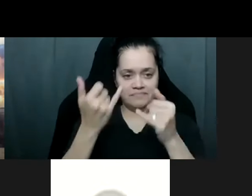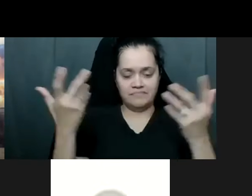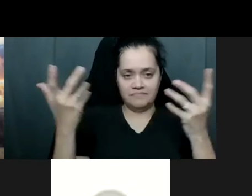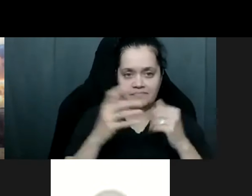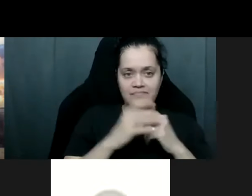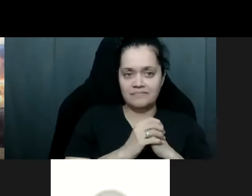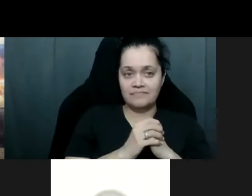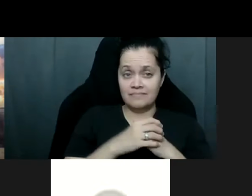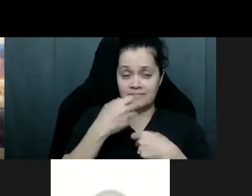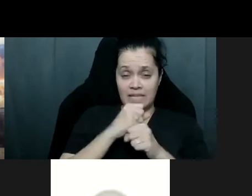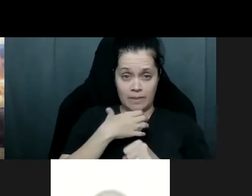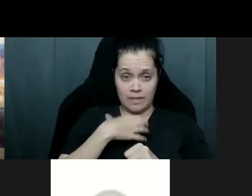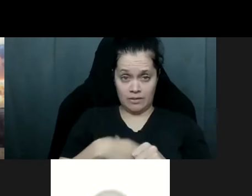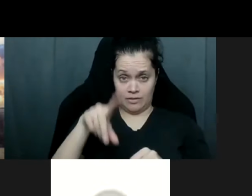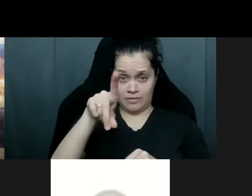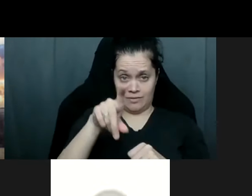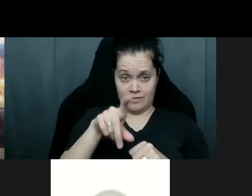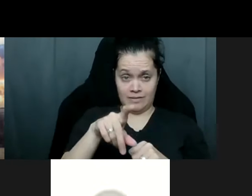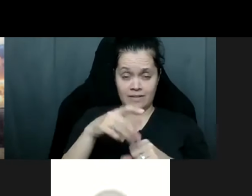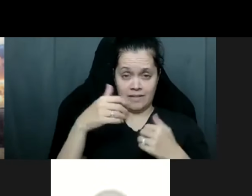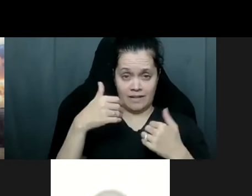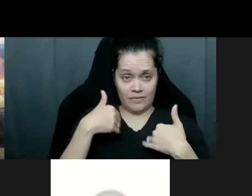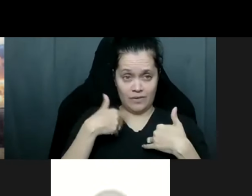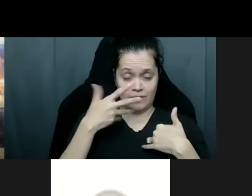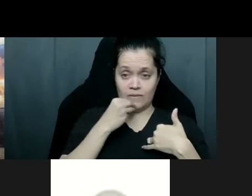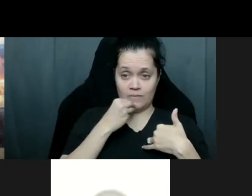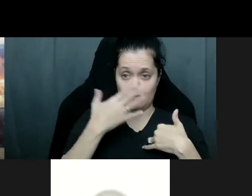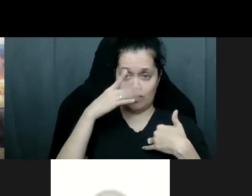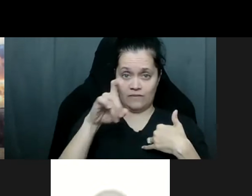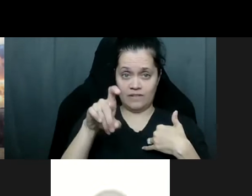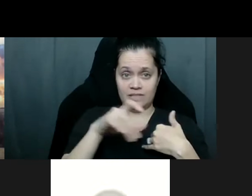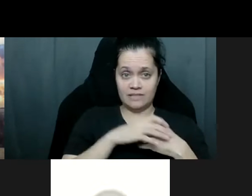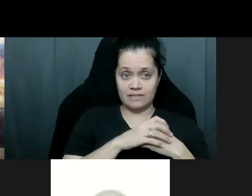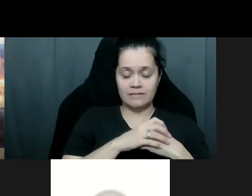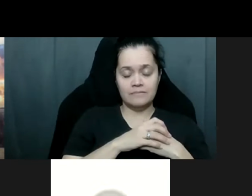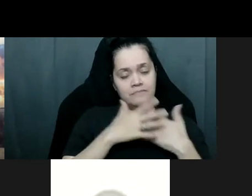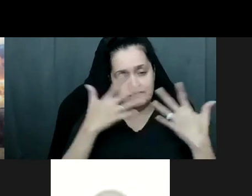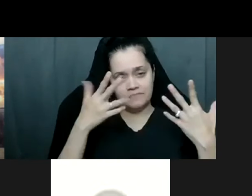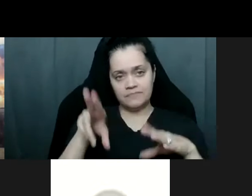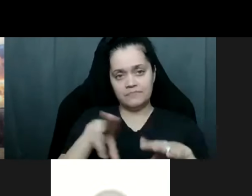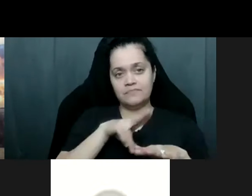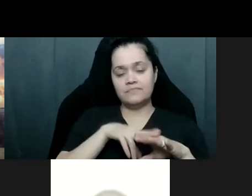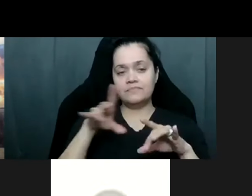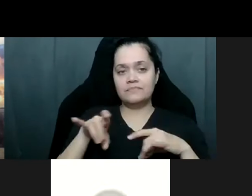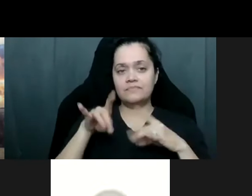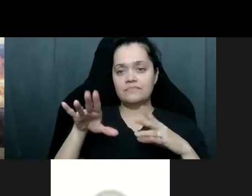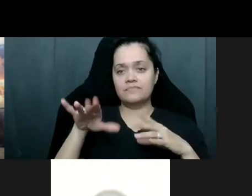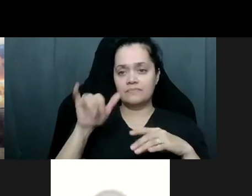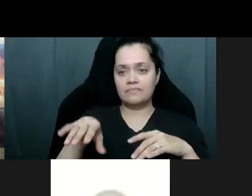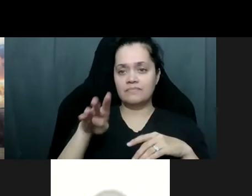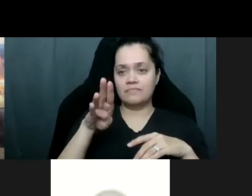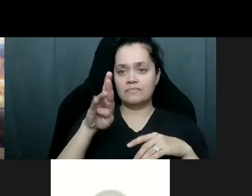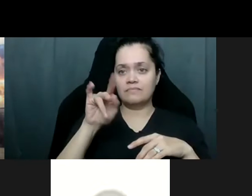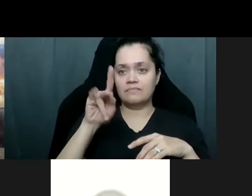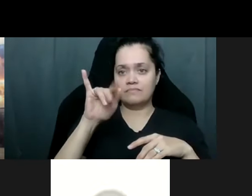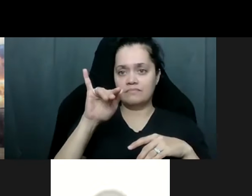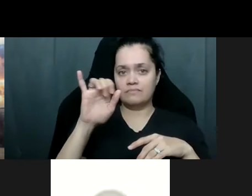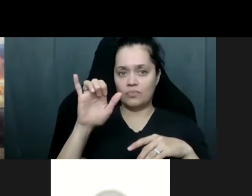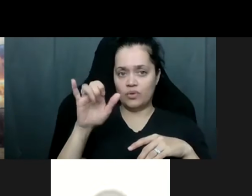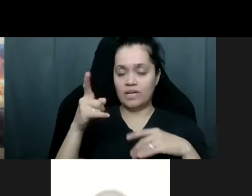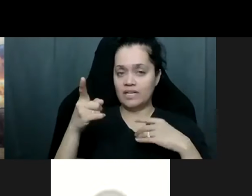Did I make you hungry? Have you had breakfast? Well, of course, in Australian, that would be brekkie.